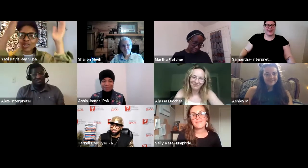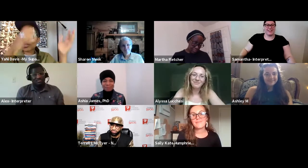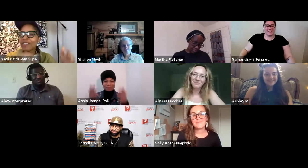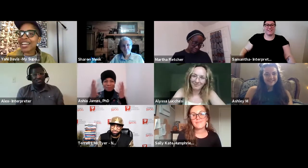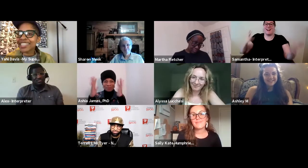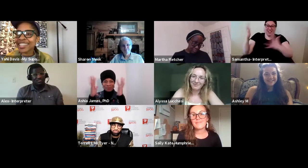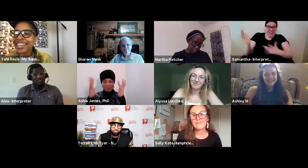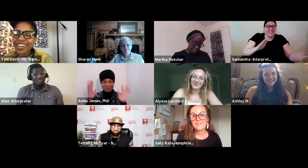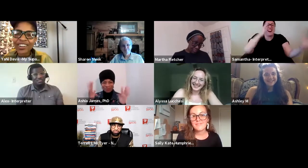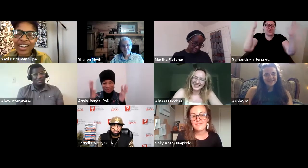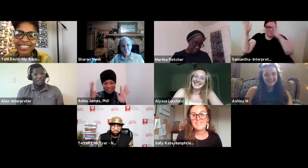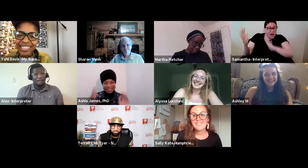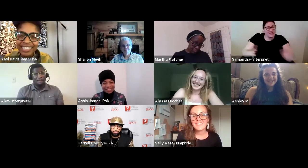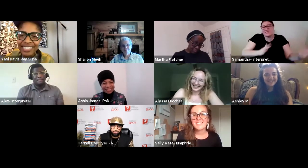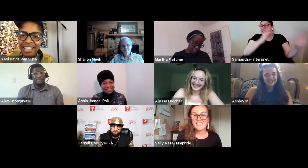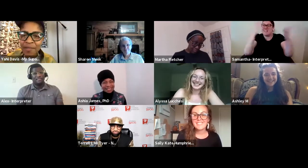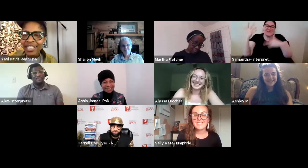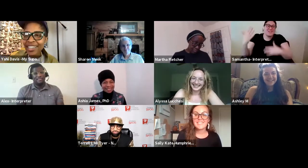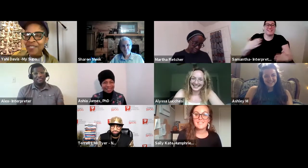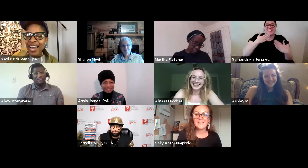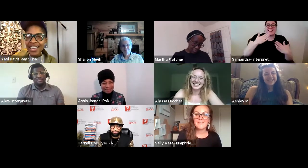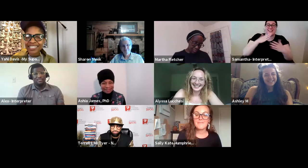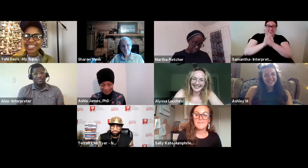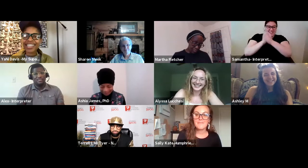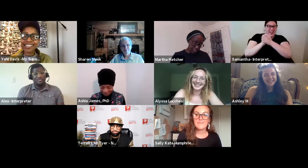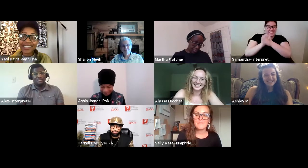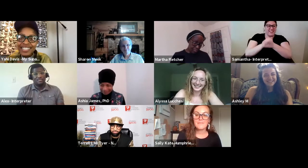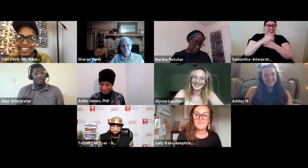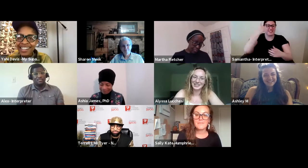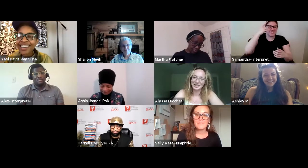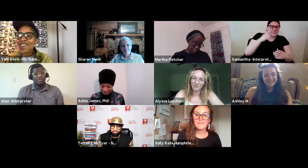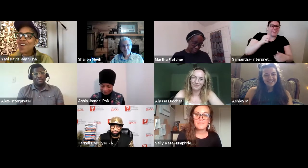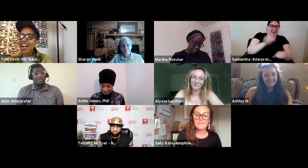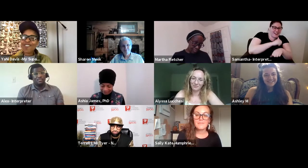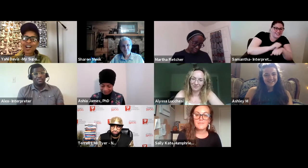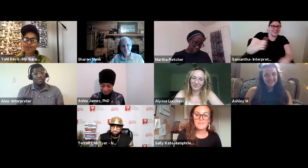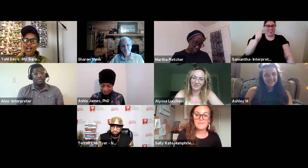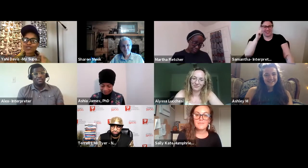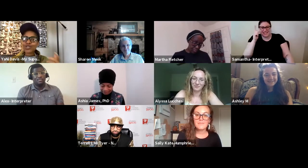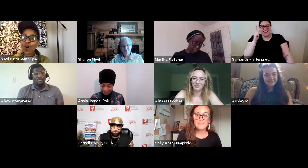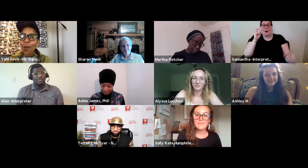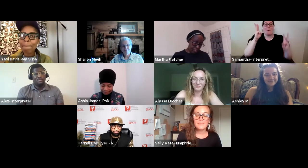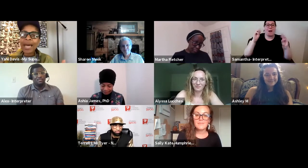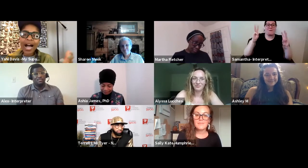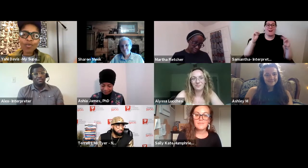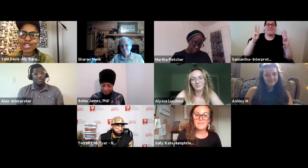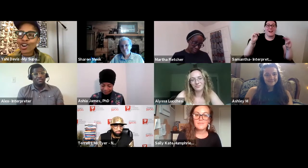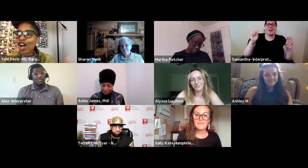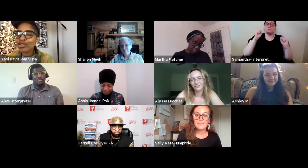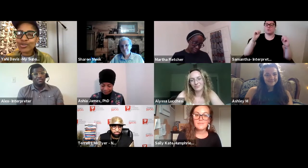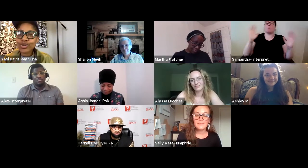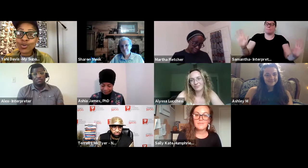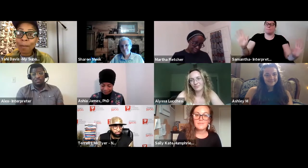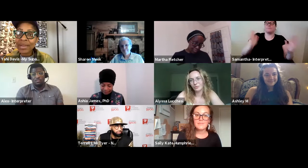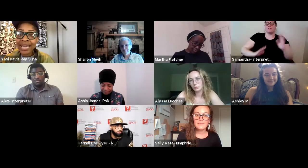Thank you. We've got the congratulations coming in for Ashley and Alyssa. Wow. So I want to